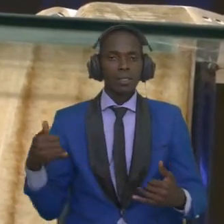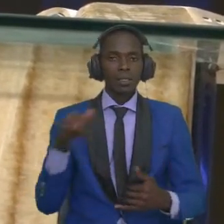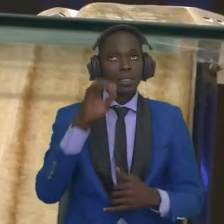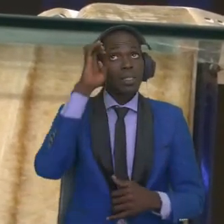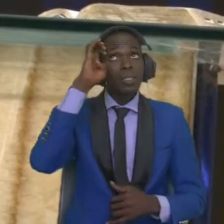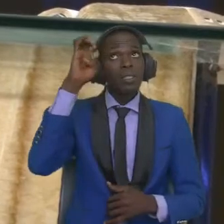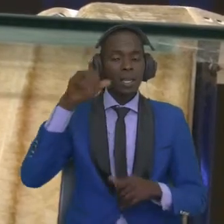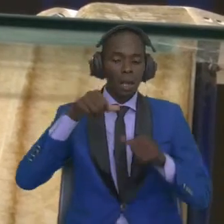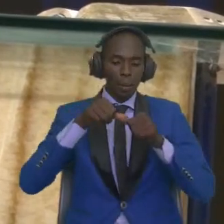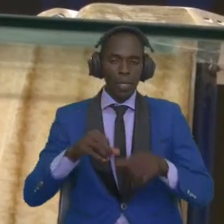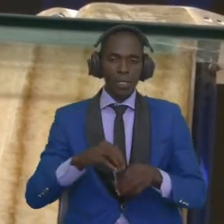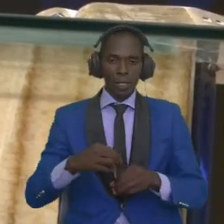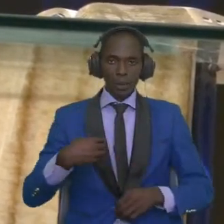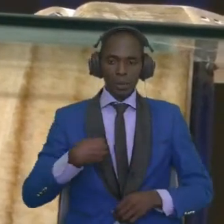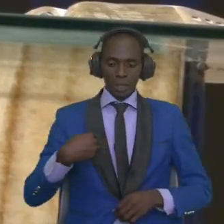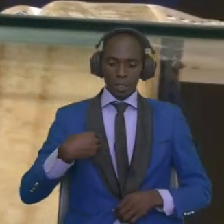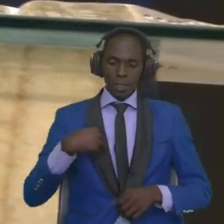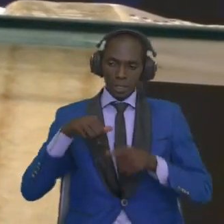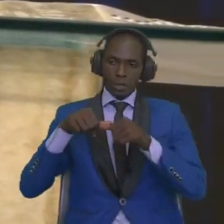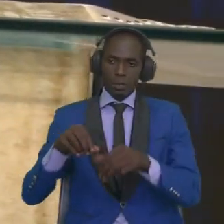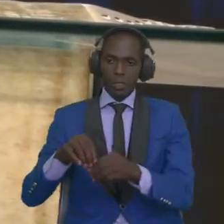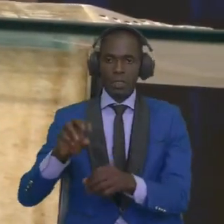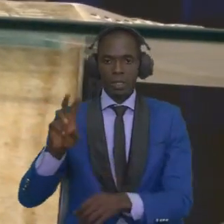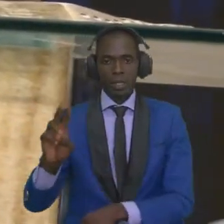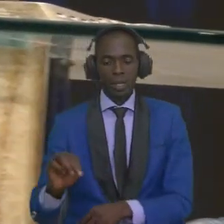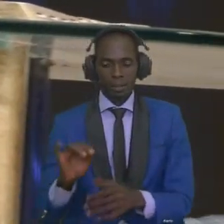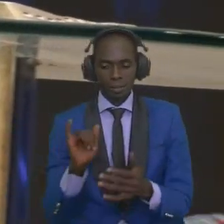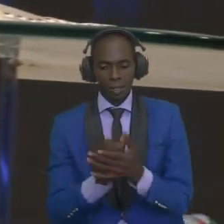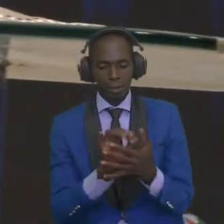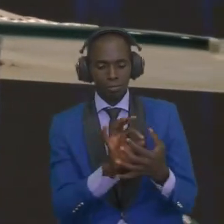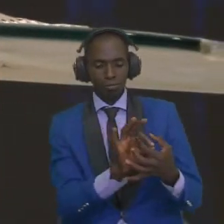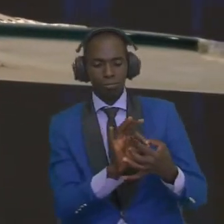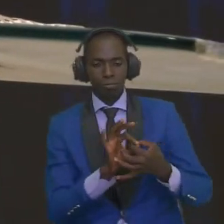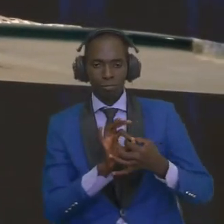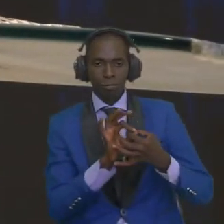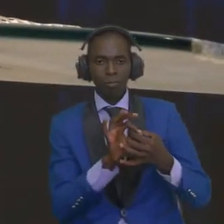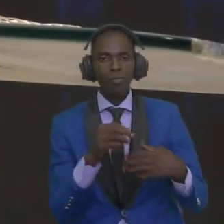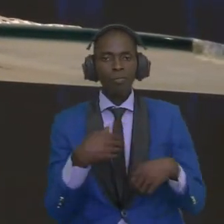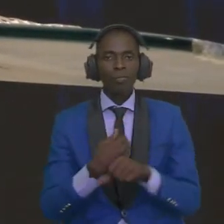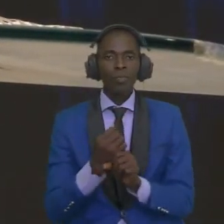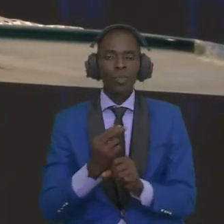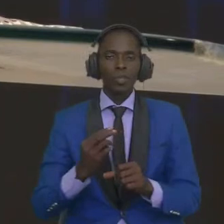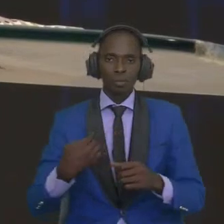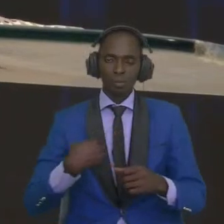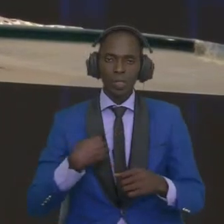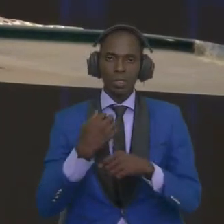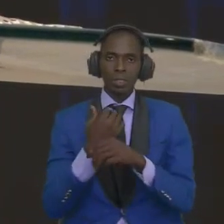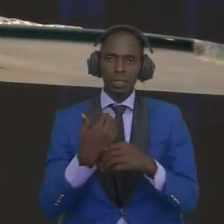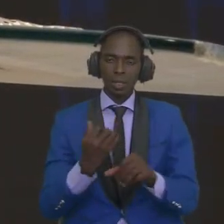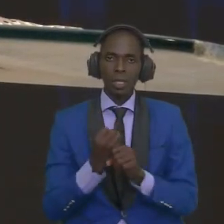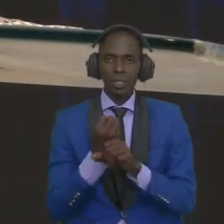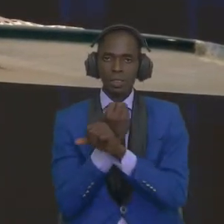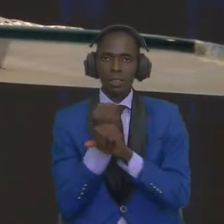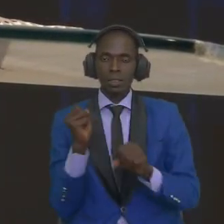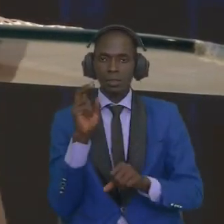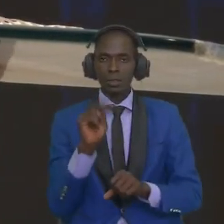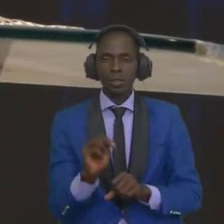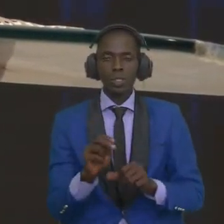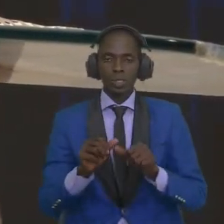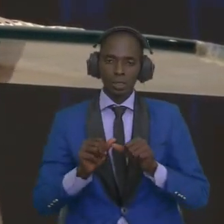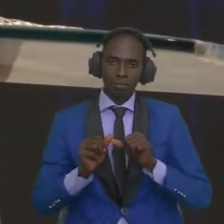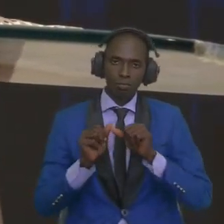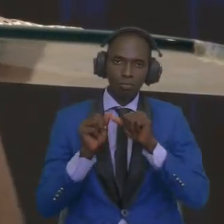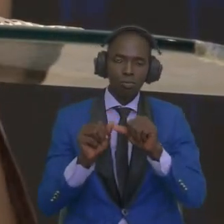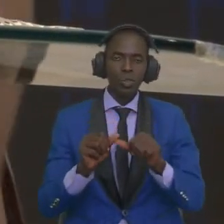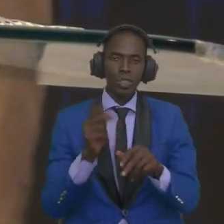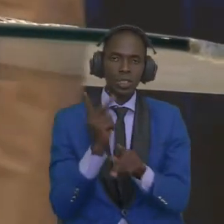me. I abide in Him. And that connection brings me salvation, and sustains me